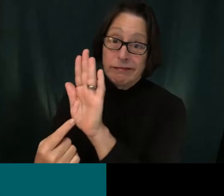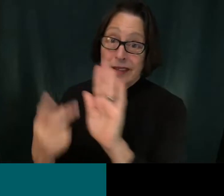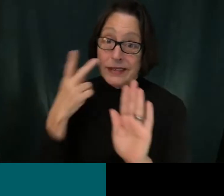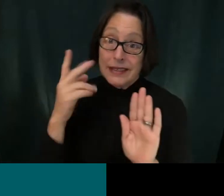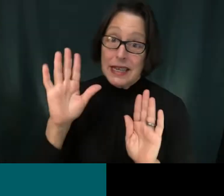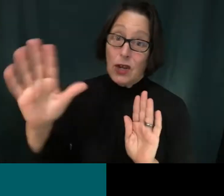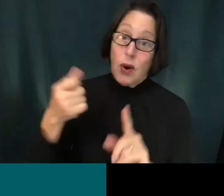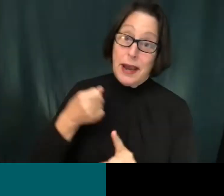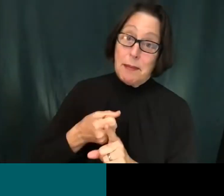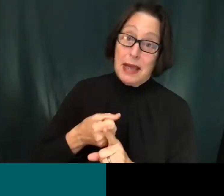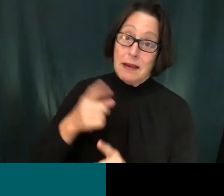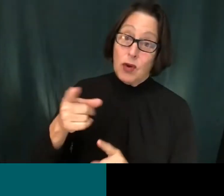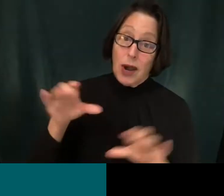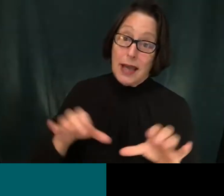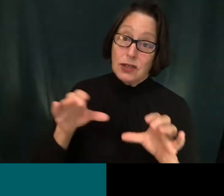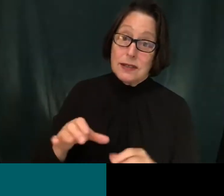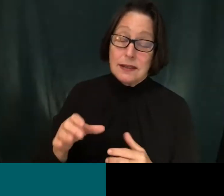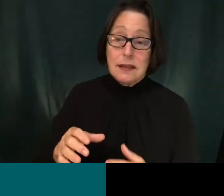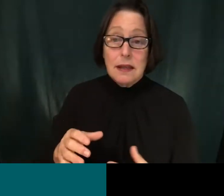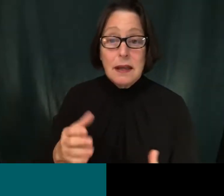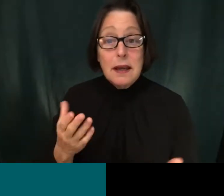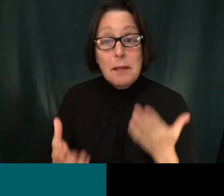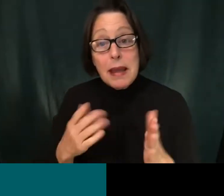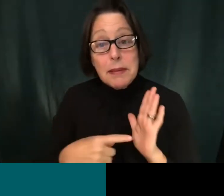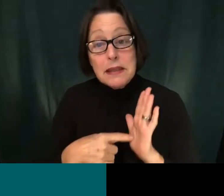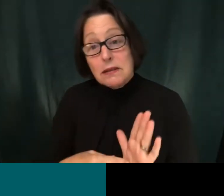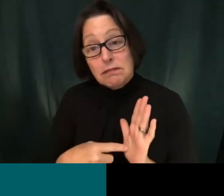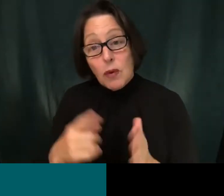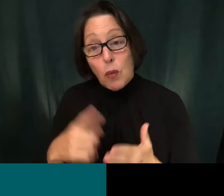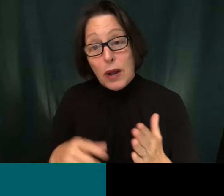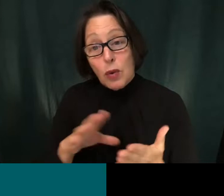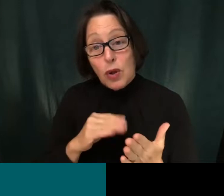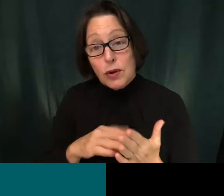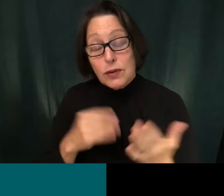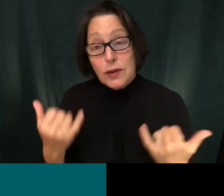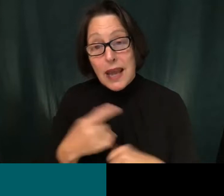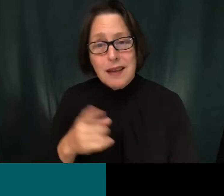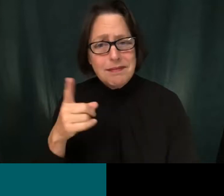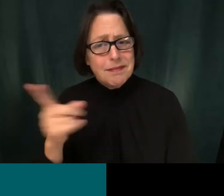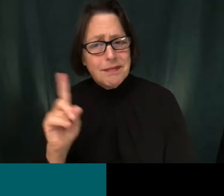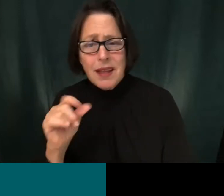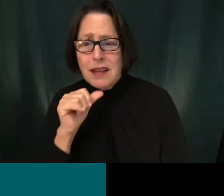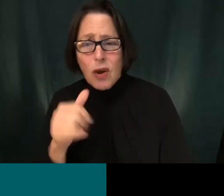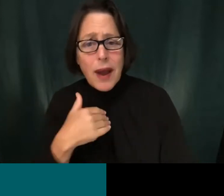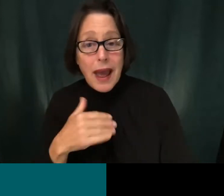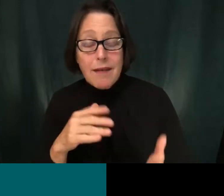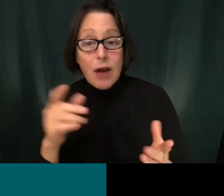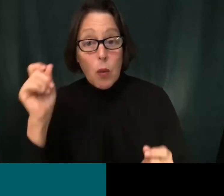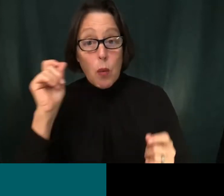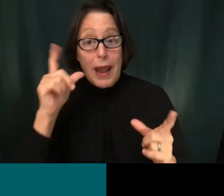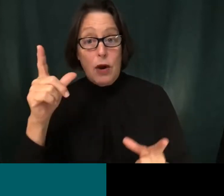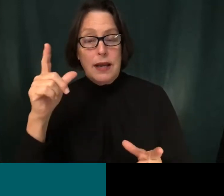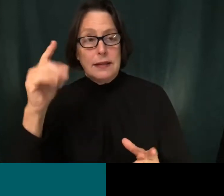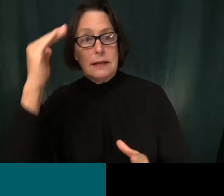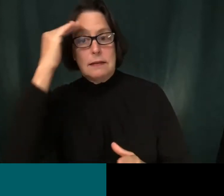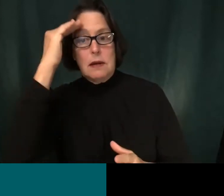actions. So they may not, even sharing some of the things you've learned here today, we often don't have the awareness that our actions are not aligned with our